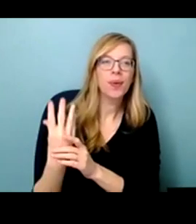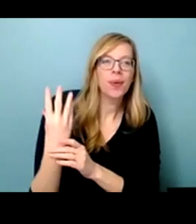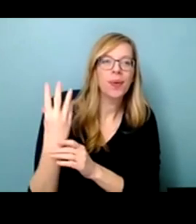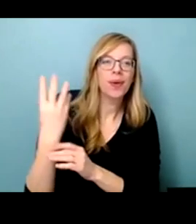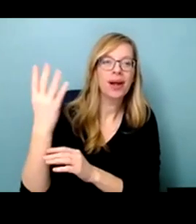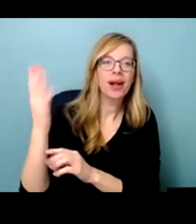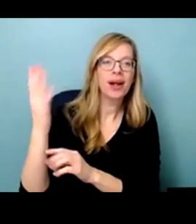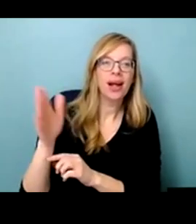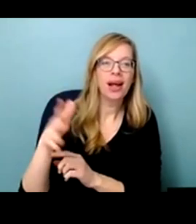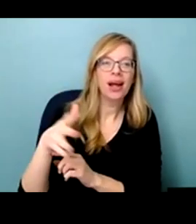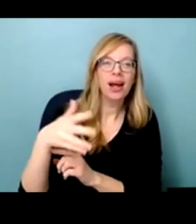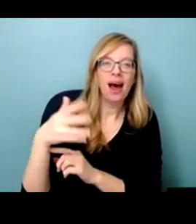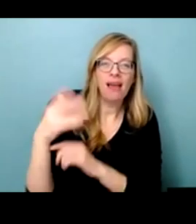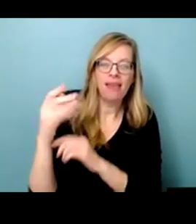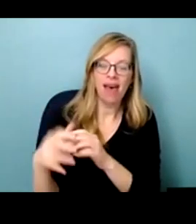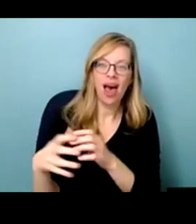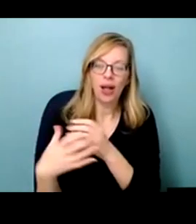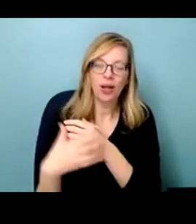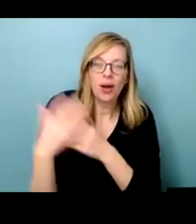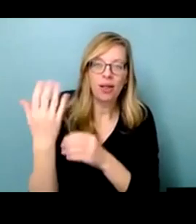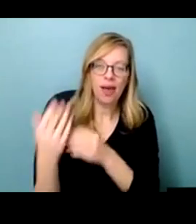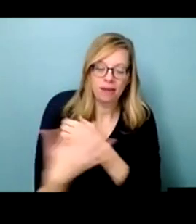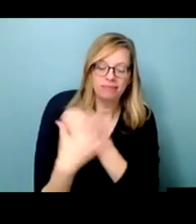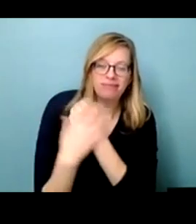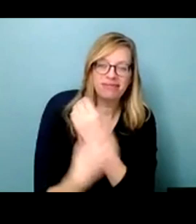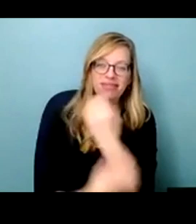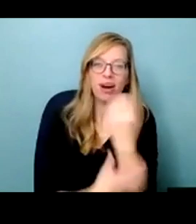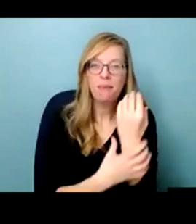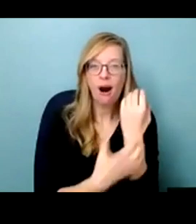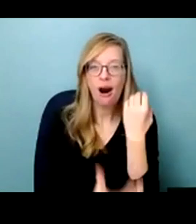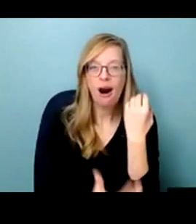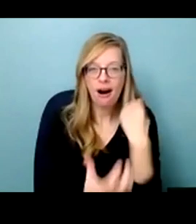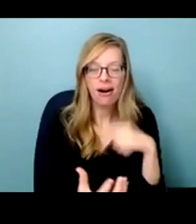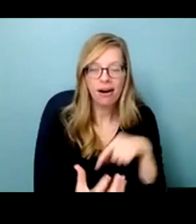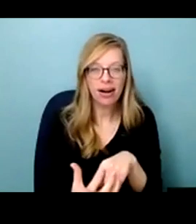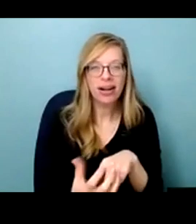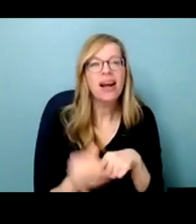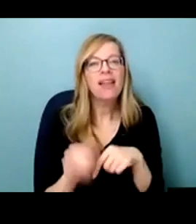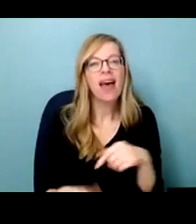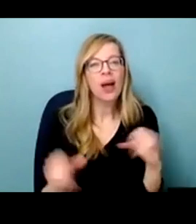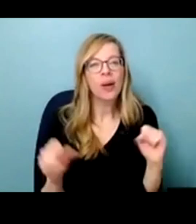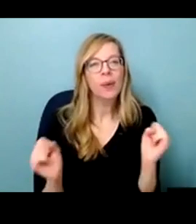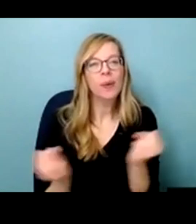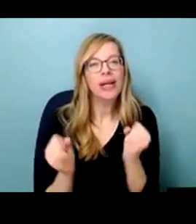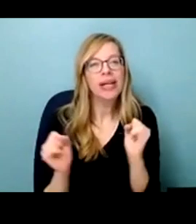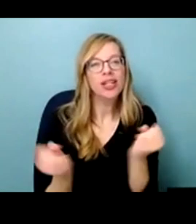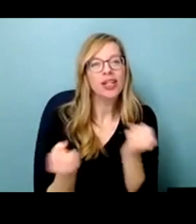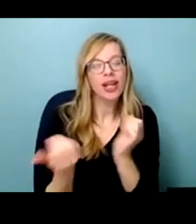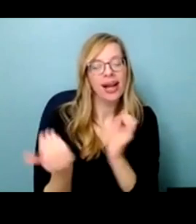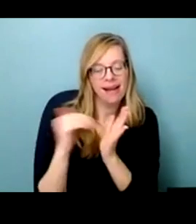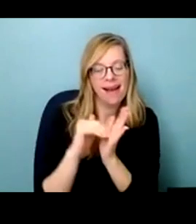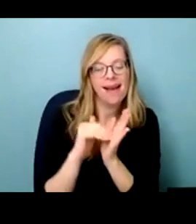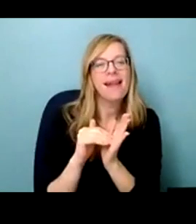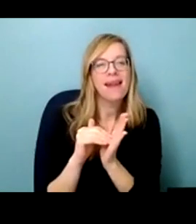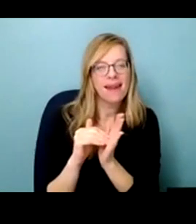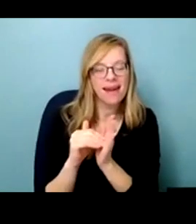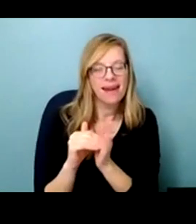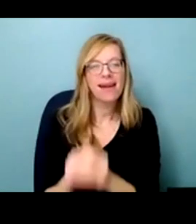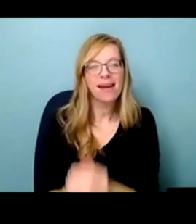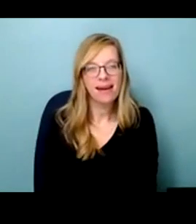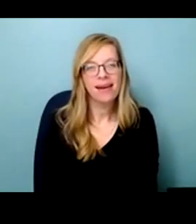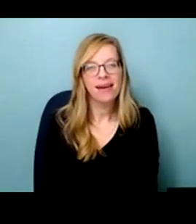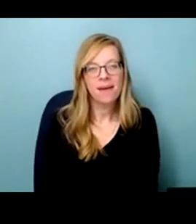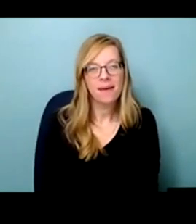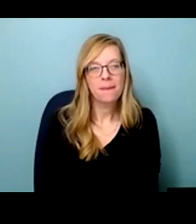your skin, it's winter again.